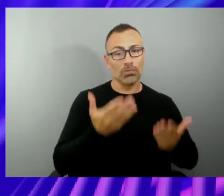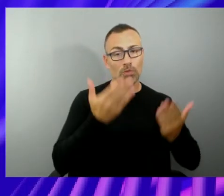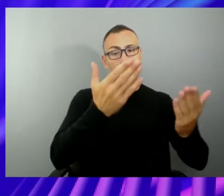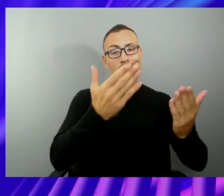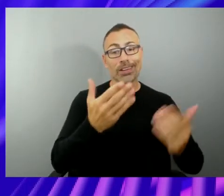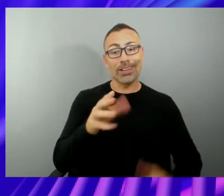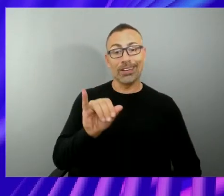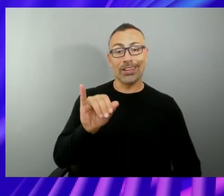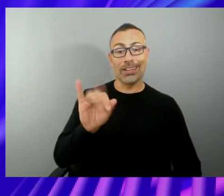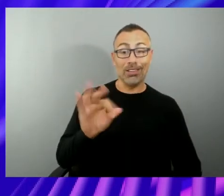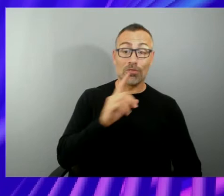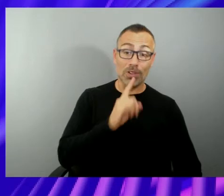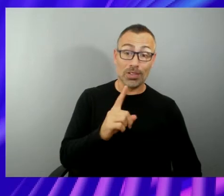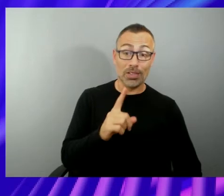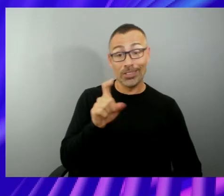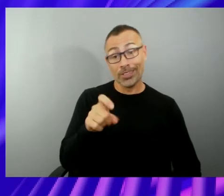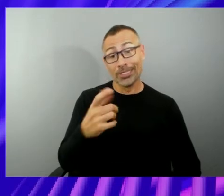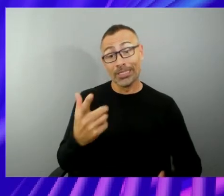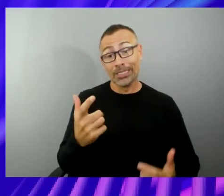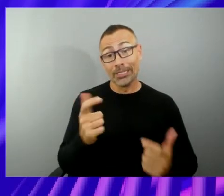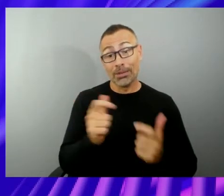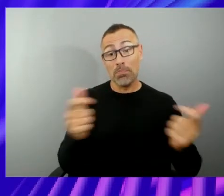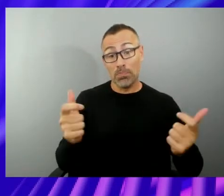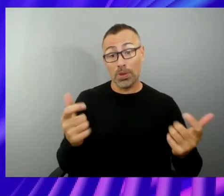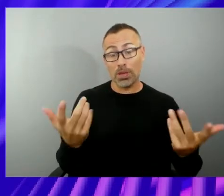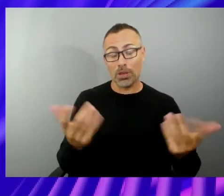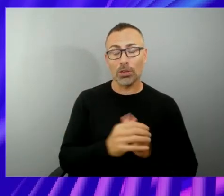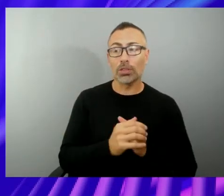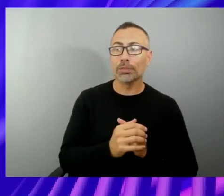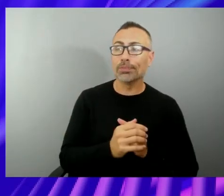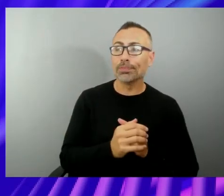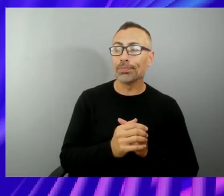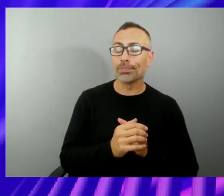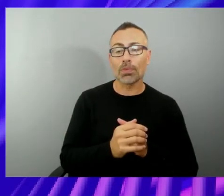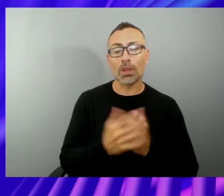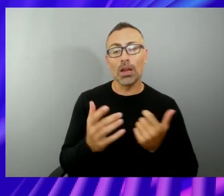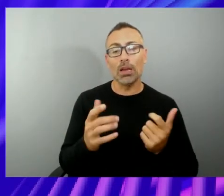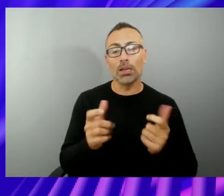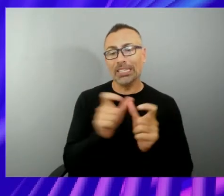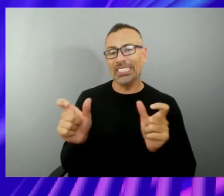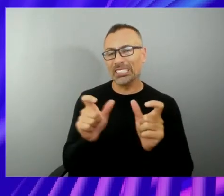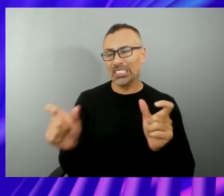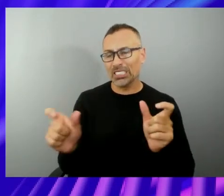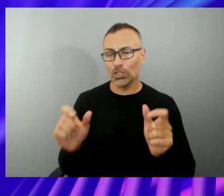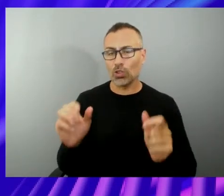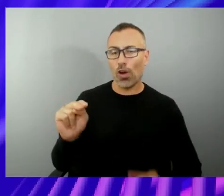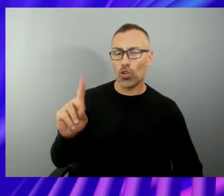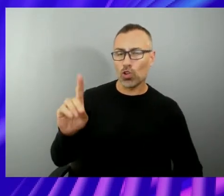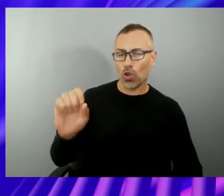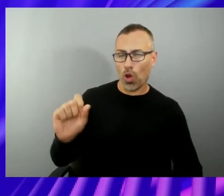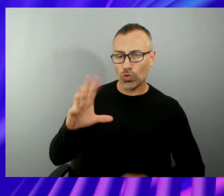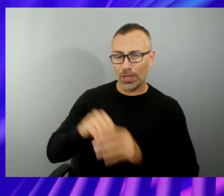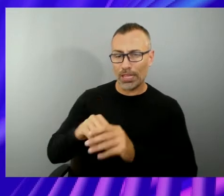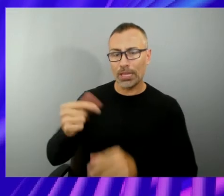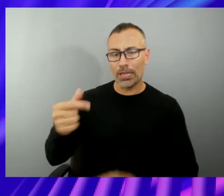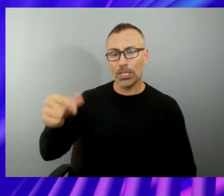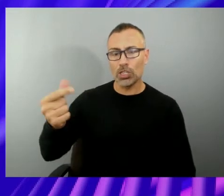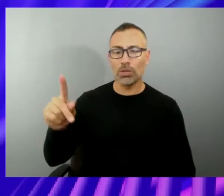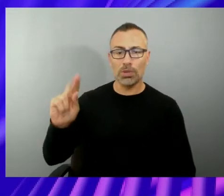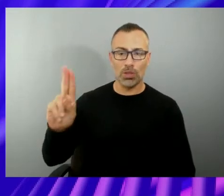really need 8 GPUs, then use an instance with 8 GPUs. But if you need more than that, feel free to add